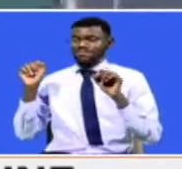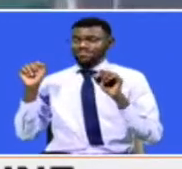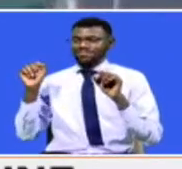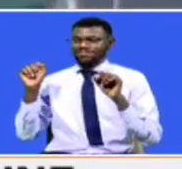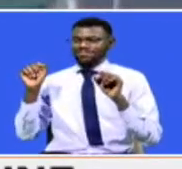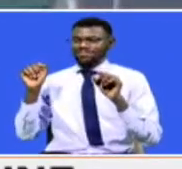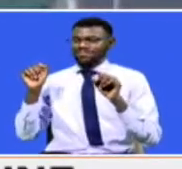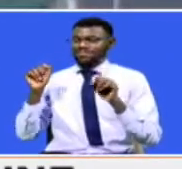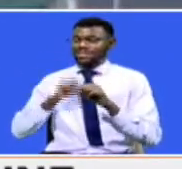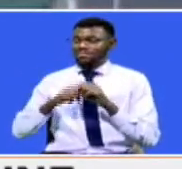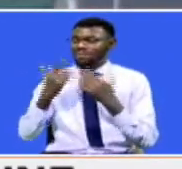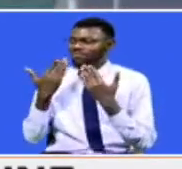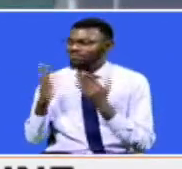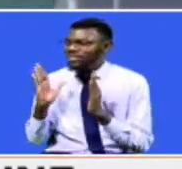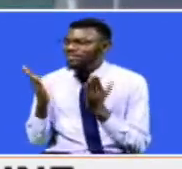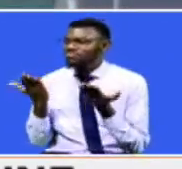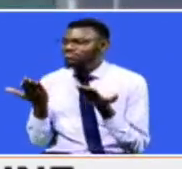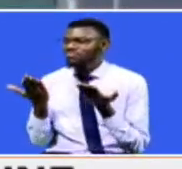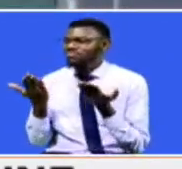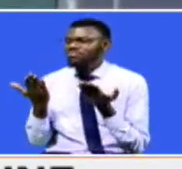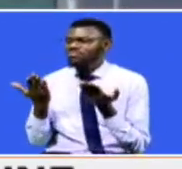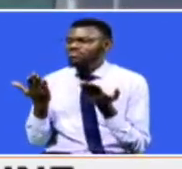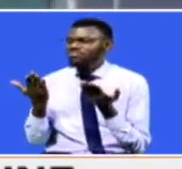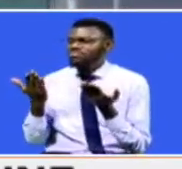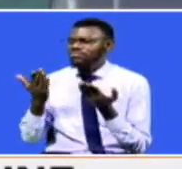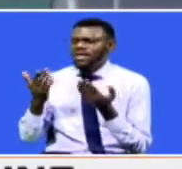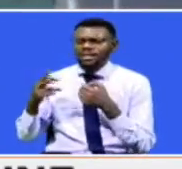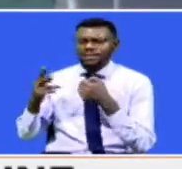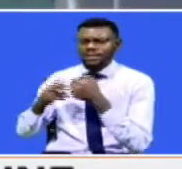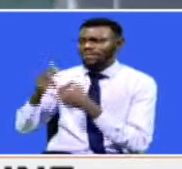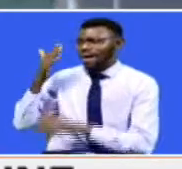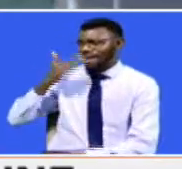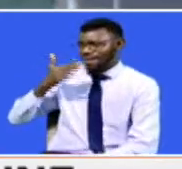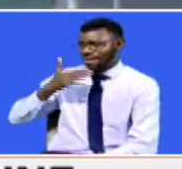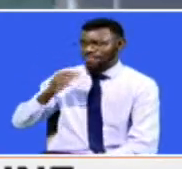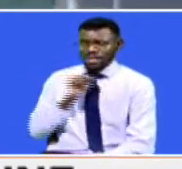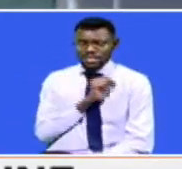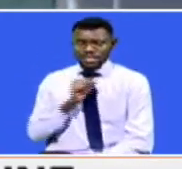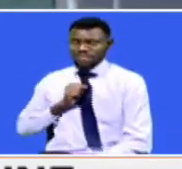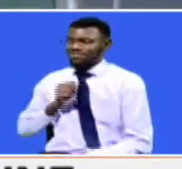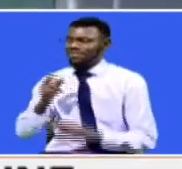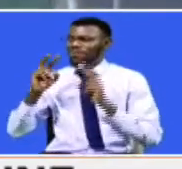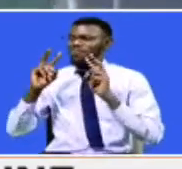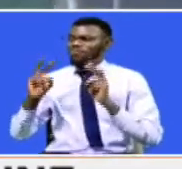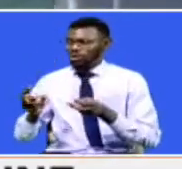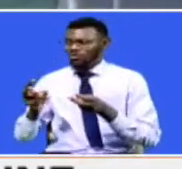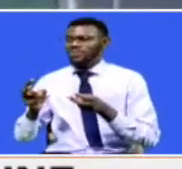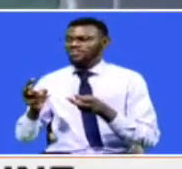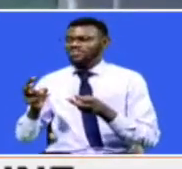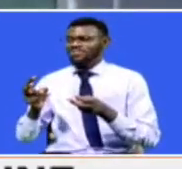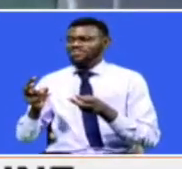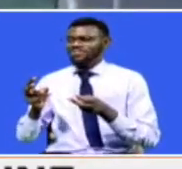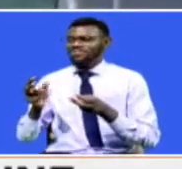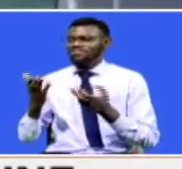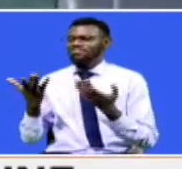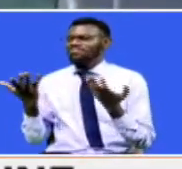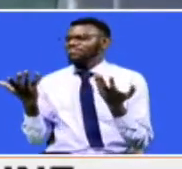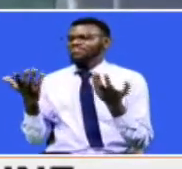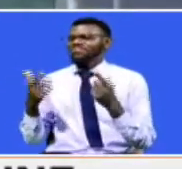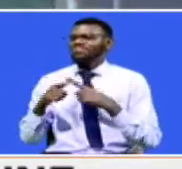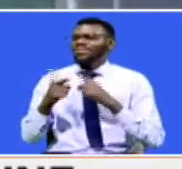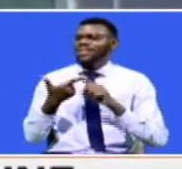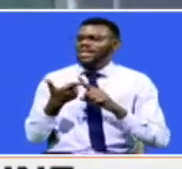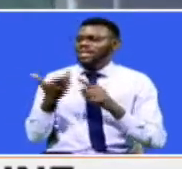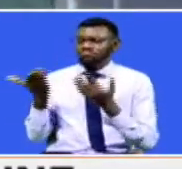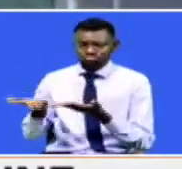So after that, what you have is in 7 days, then the Senate will pick up that motion, right? So once they have picked it up, they will then